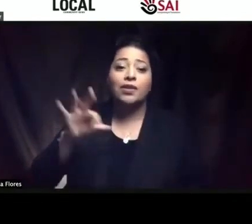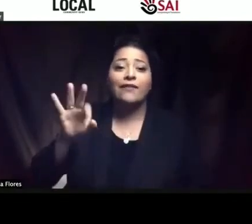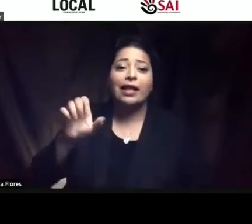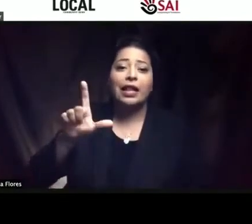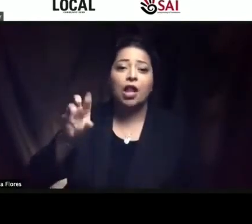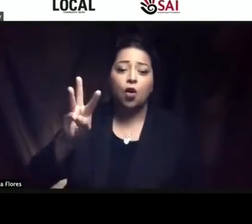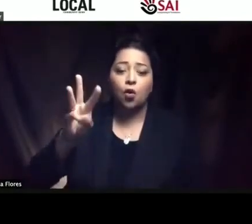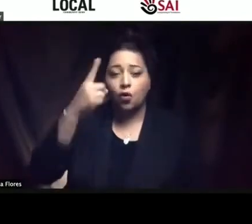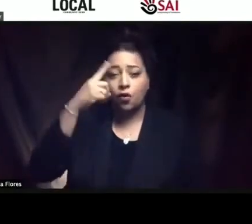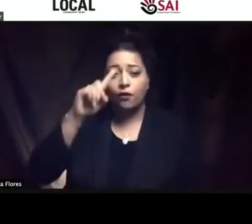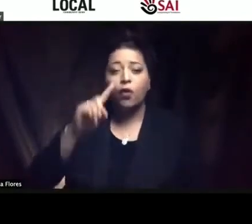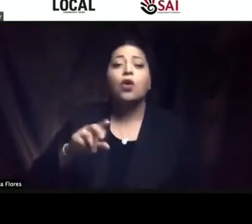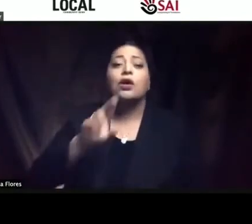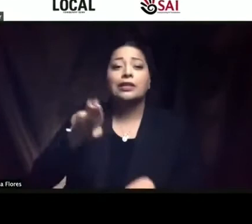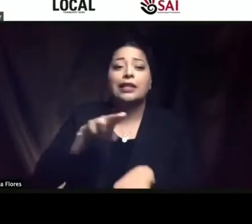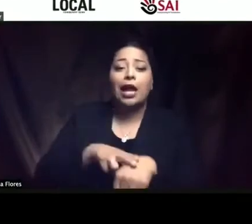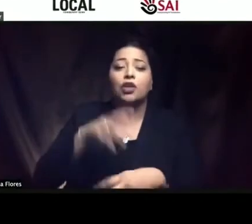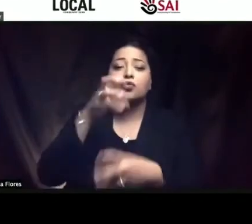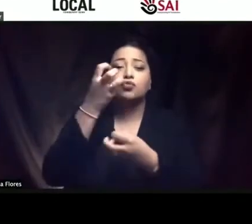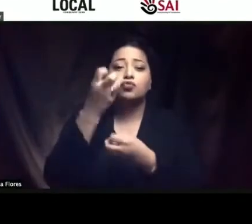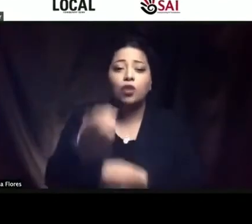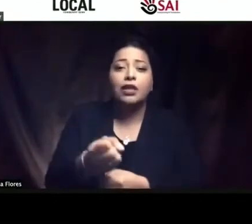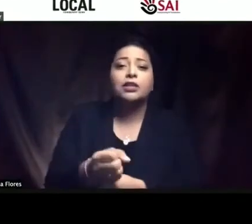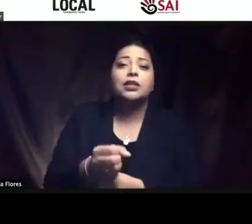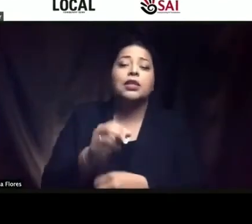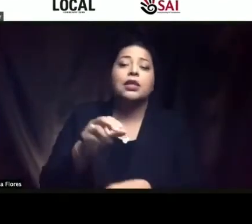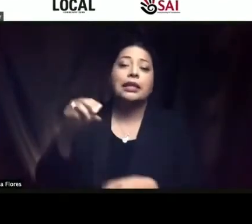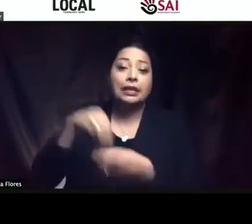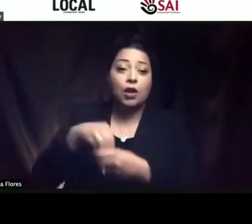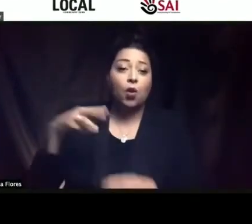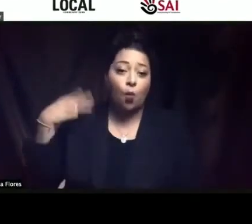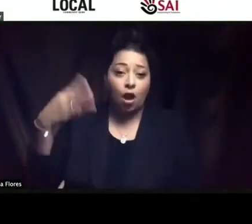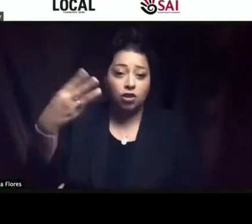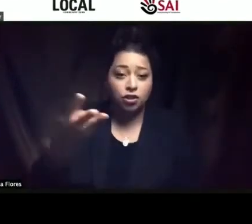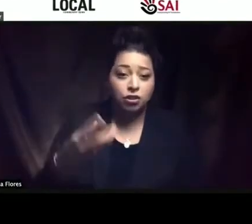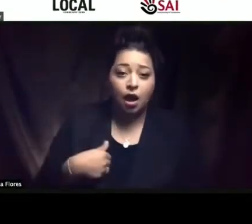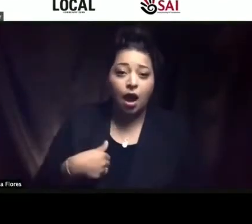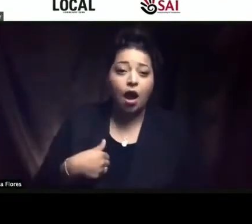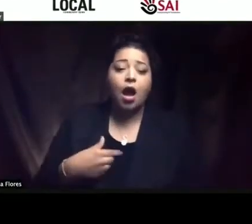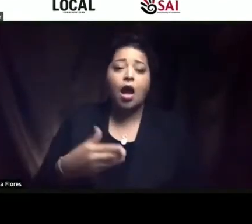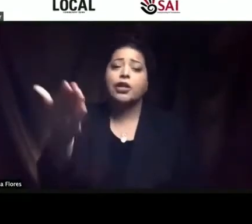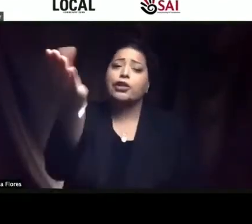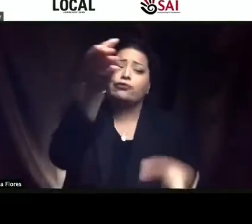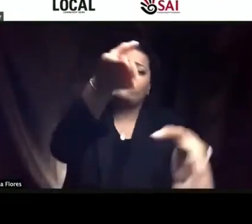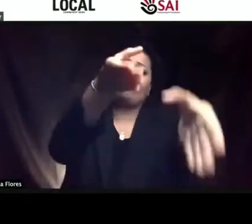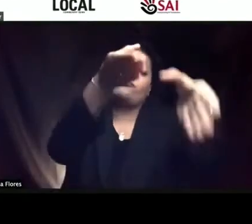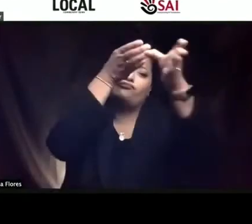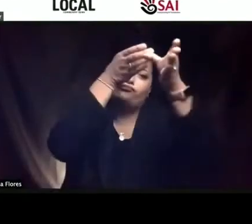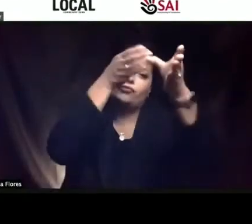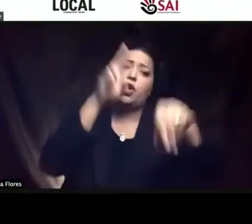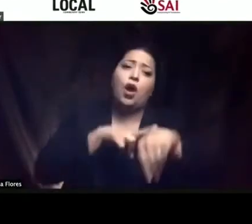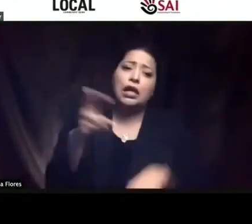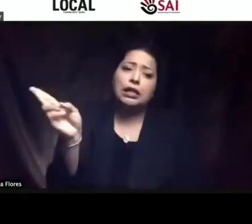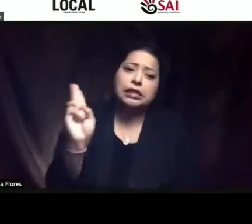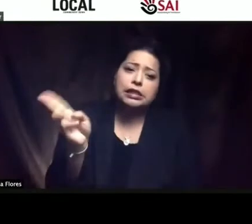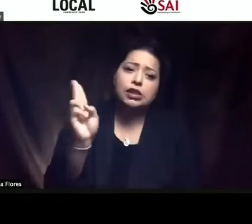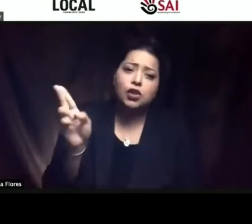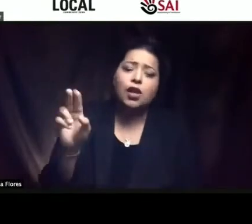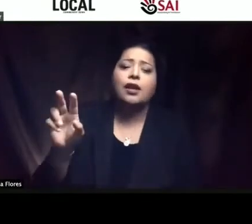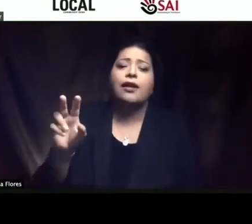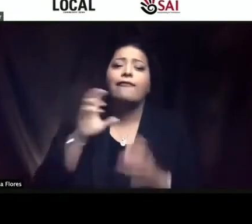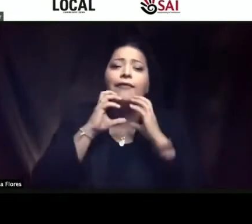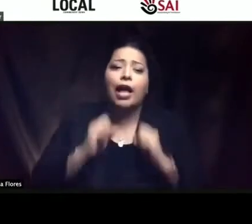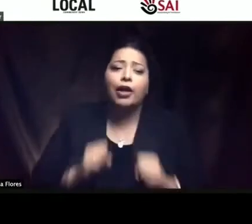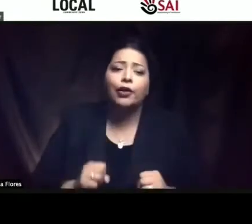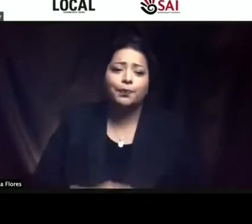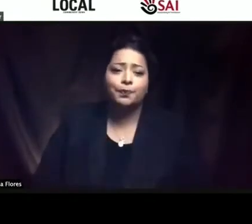Historic Preservation in Washington, D.C. So I am very versed on historical value, number